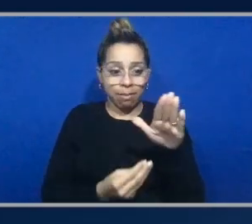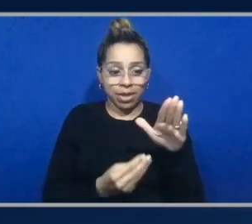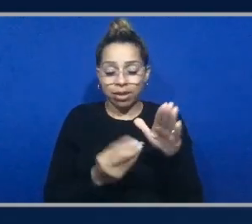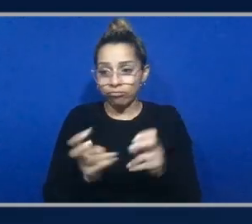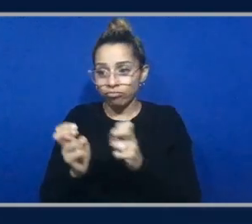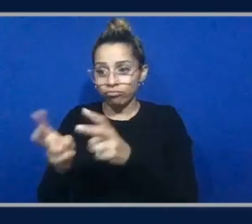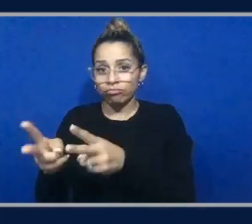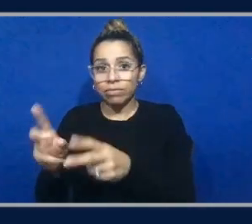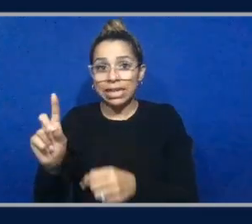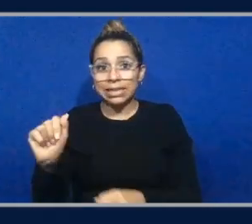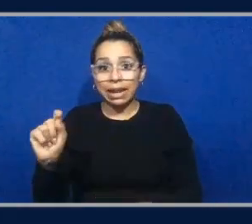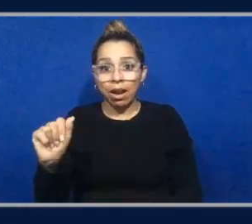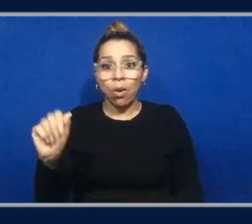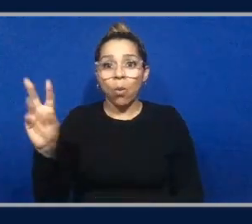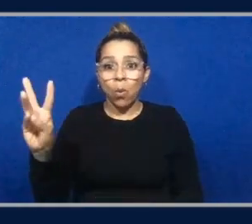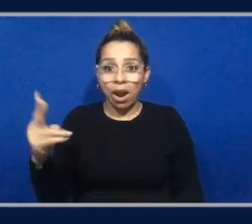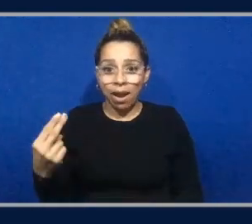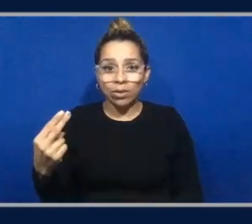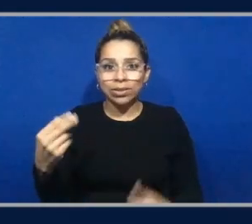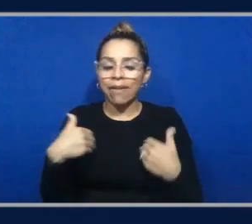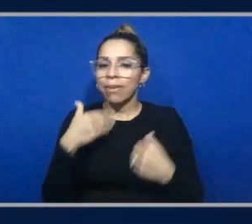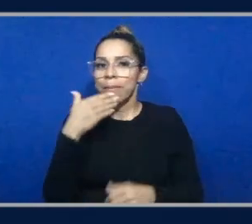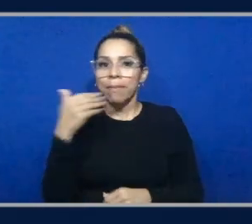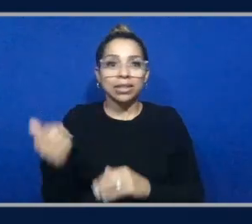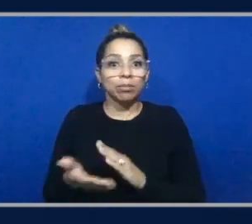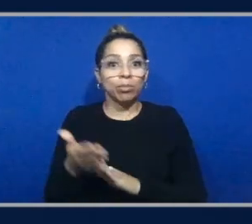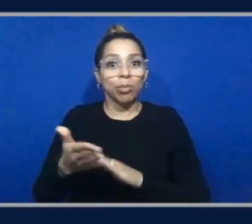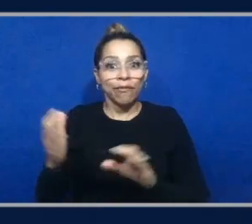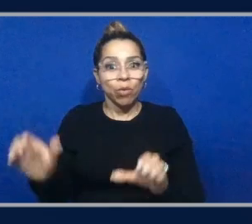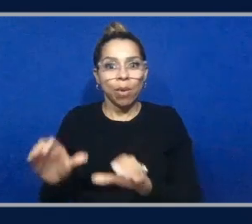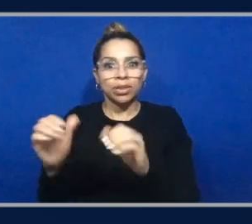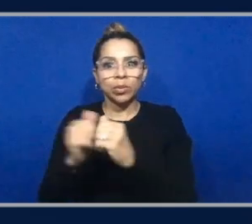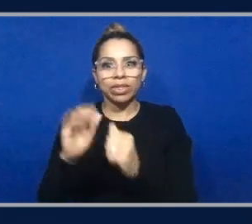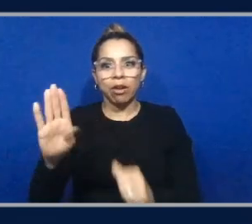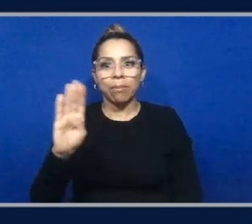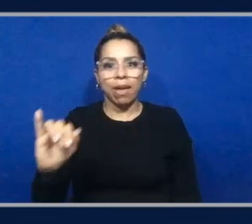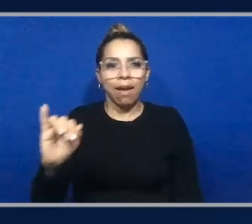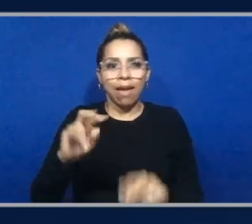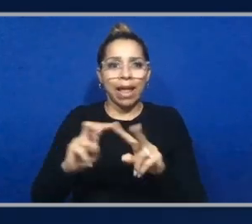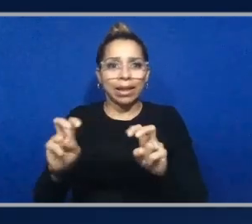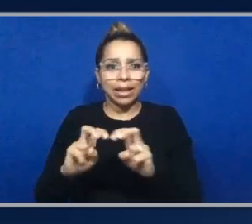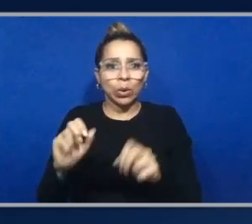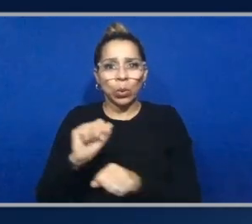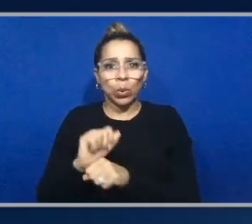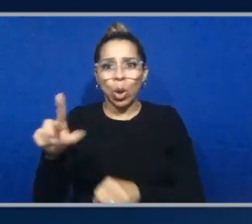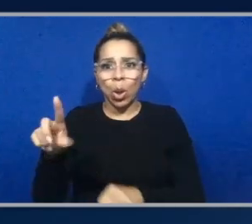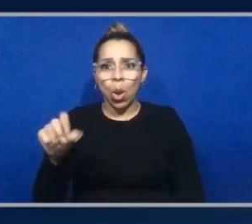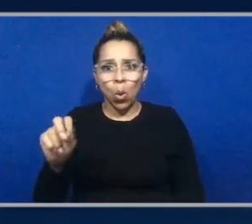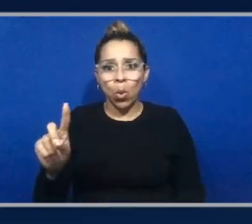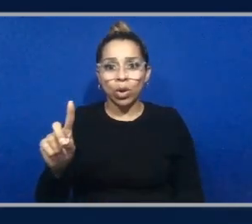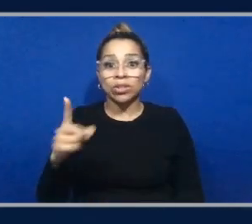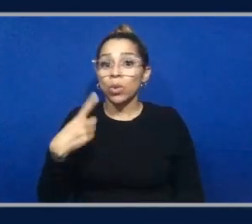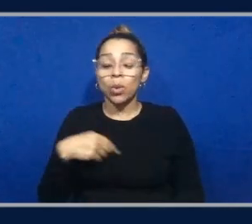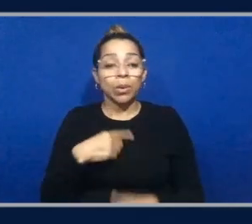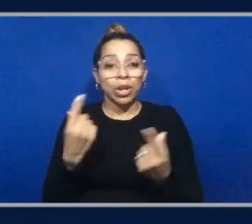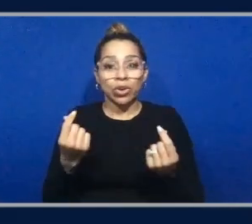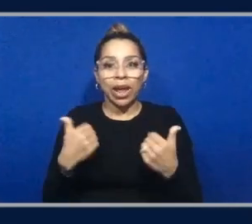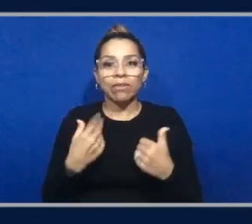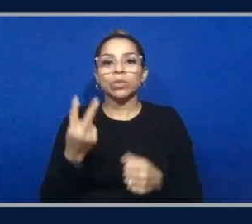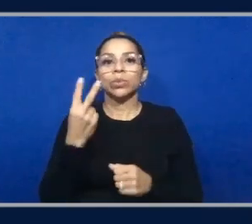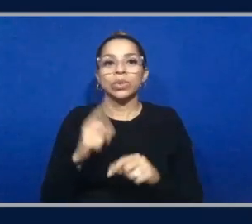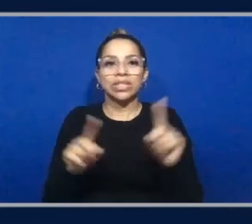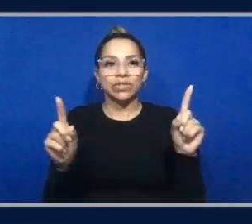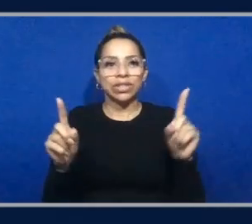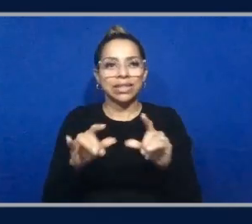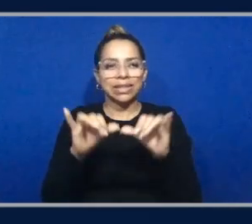performance out of their BI analytics workloads, right? So what we are doing is like having two different systems creates two different